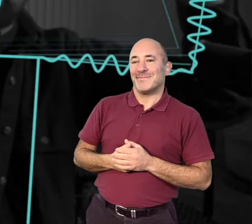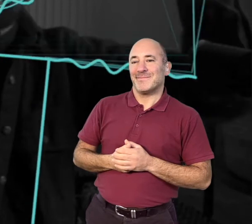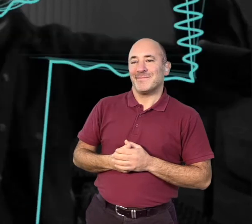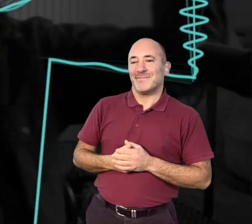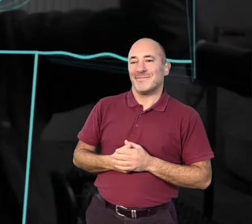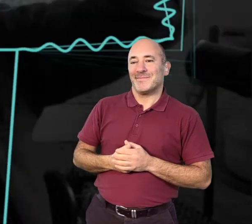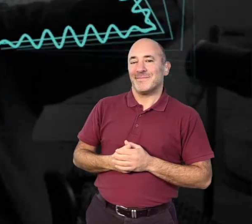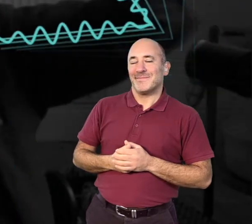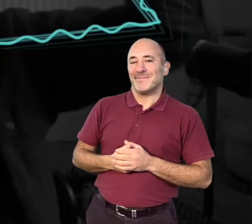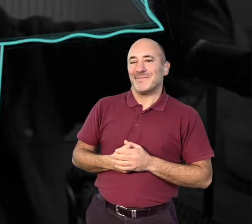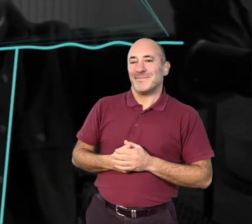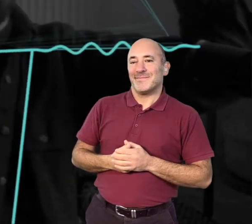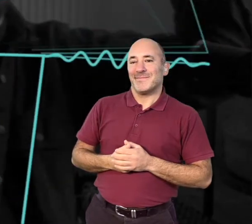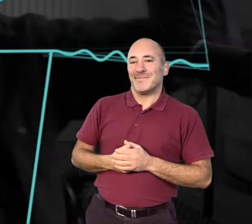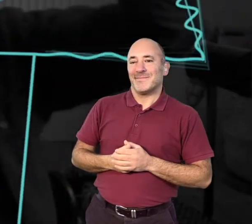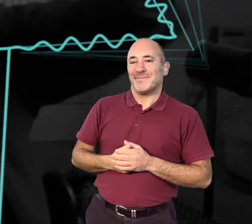Switch them around.